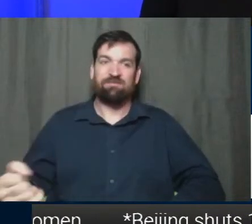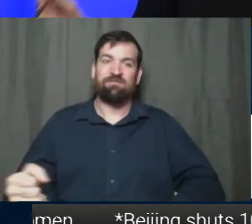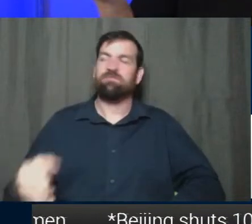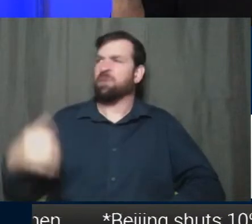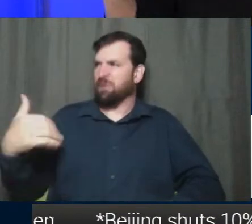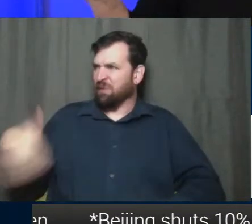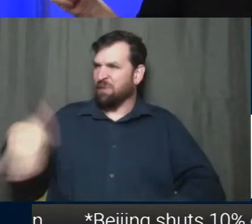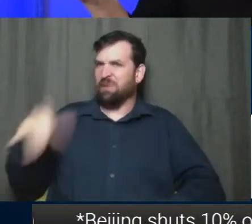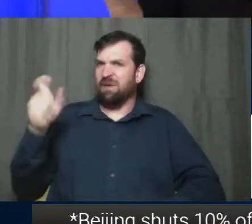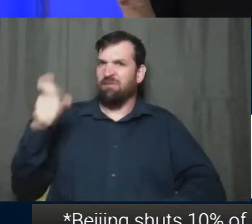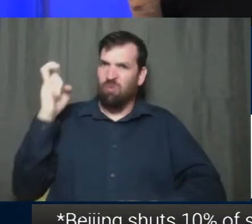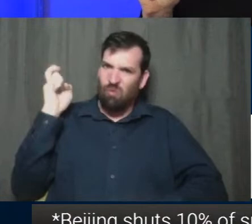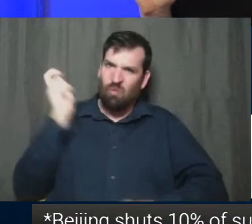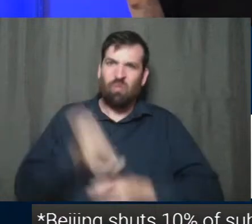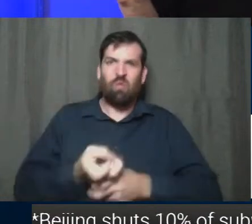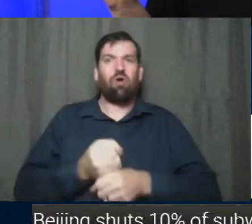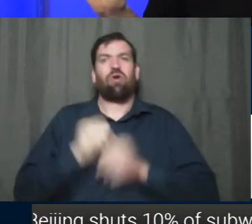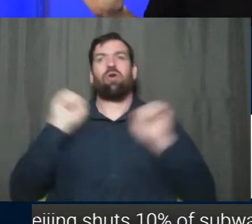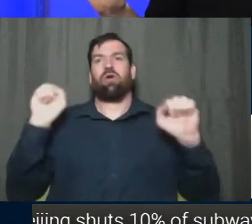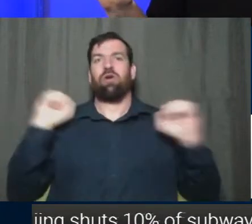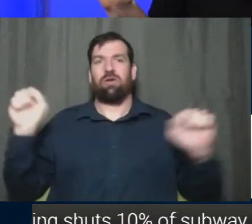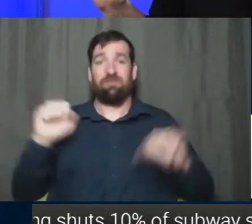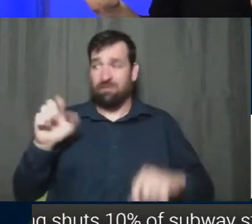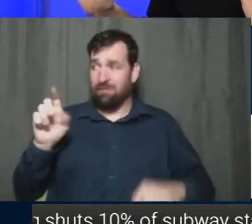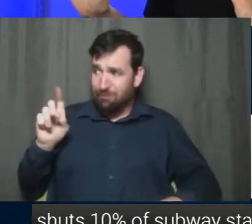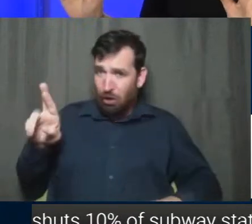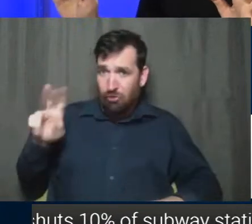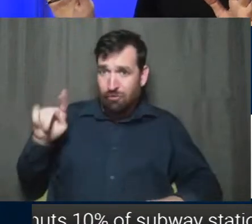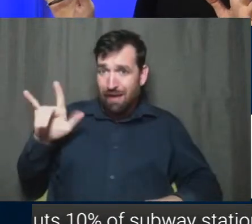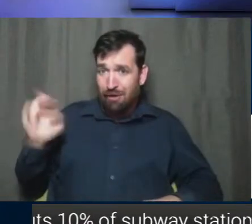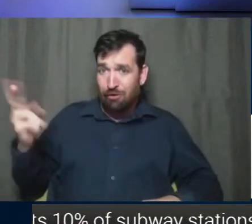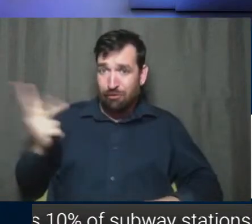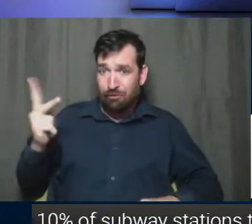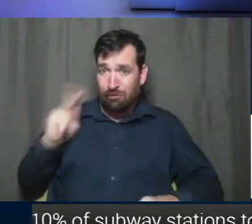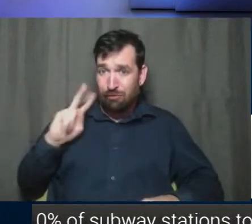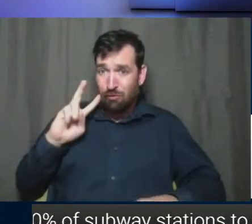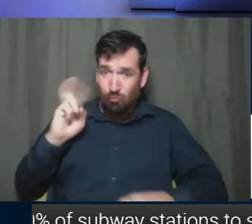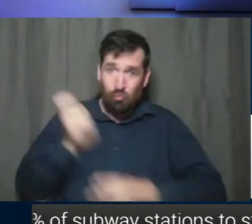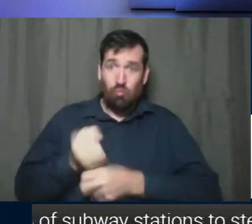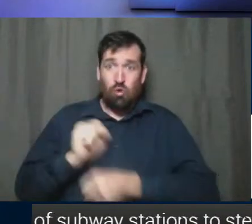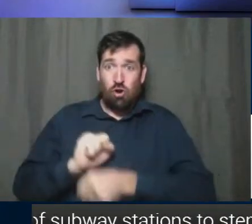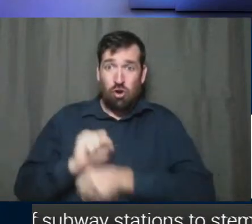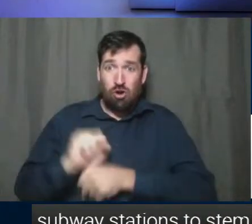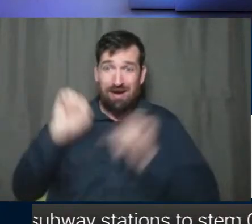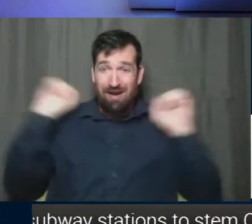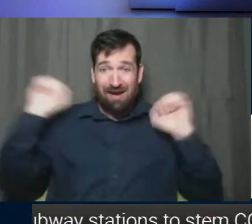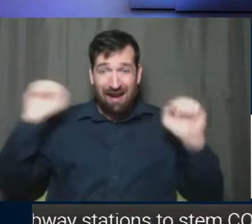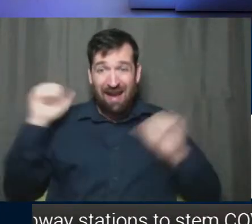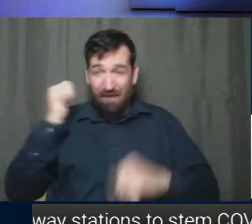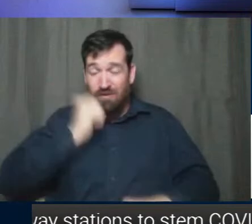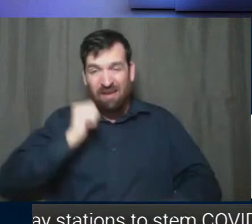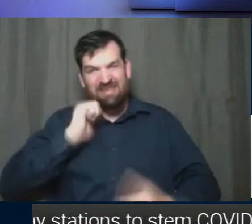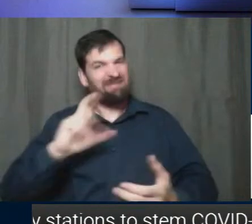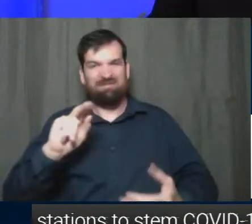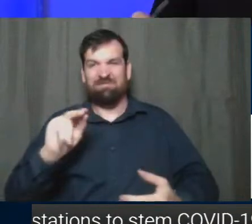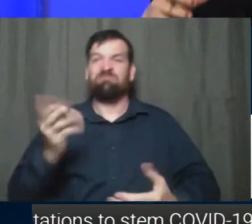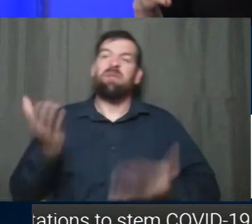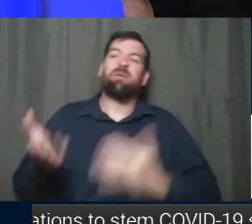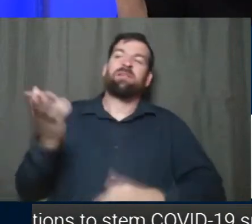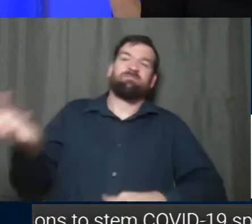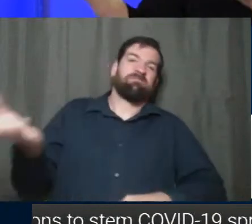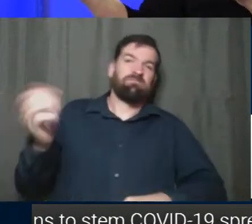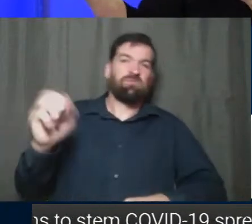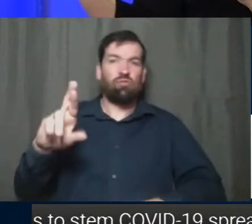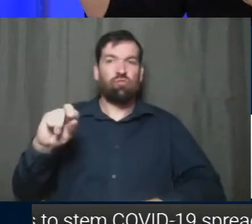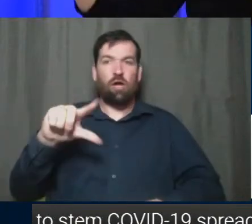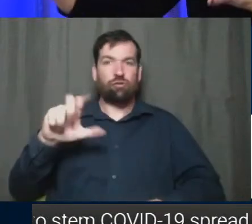darn hard. And I don't think Dr. Taylor and I are really working out hard enough to deserve a beer. Do you think? No. Maybe you are, Roger. But so